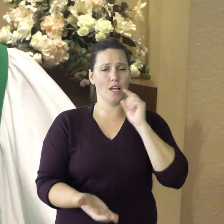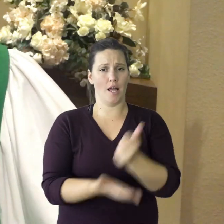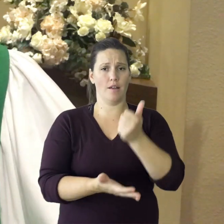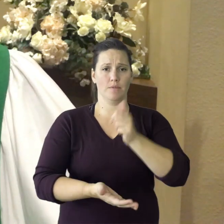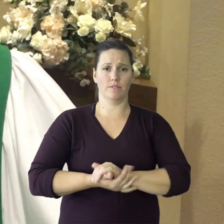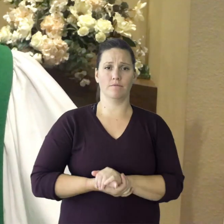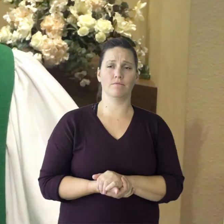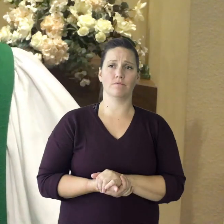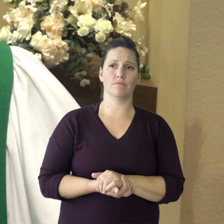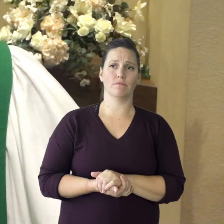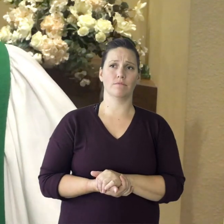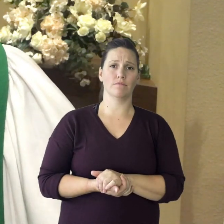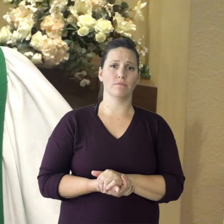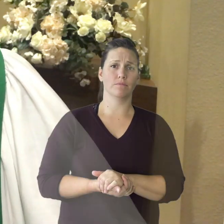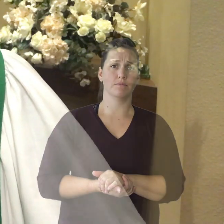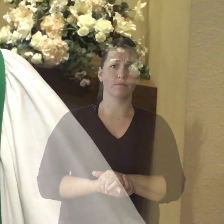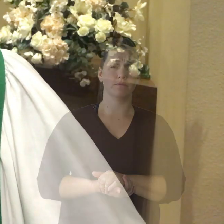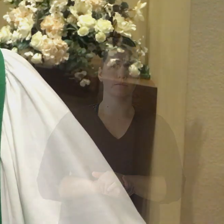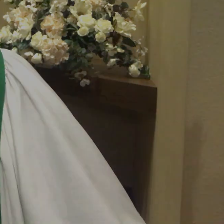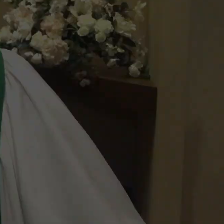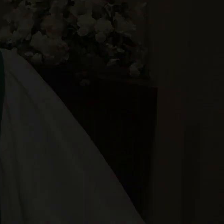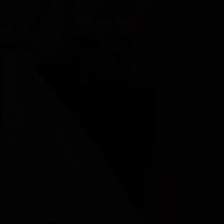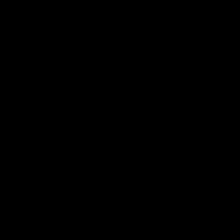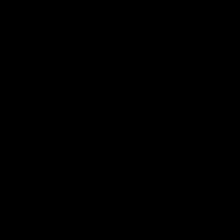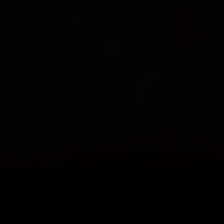all. Amen.